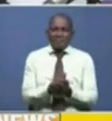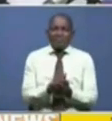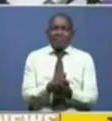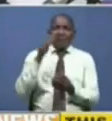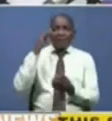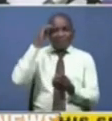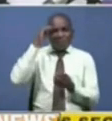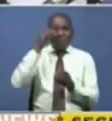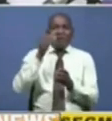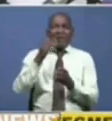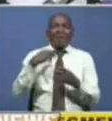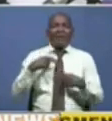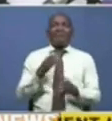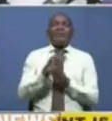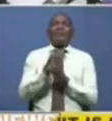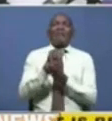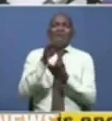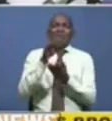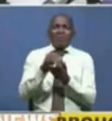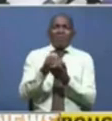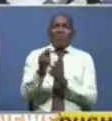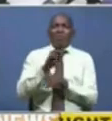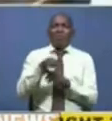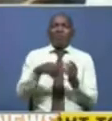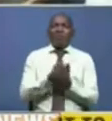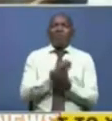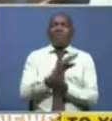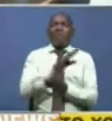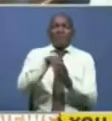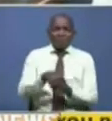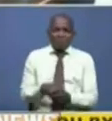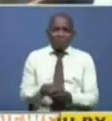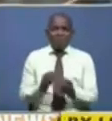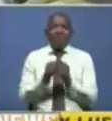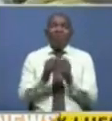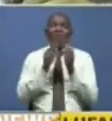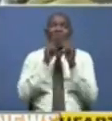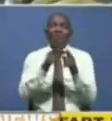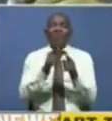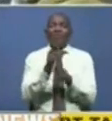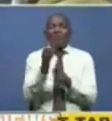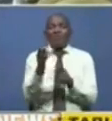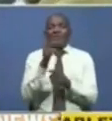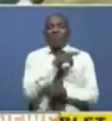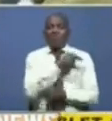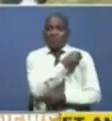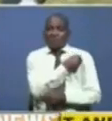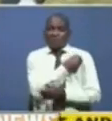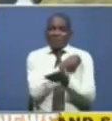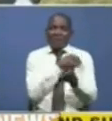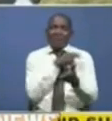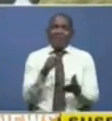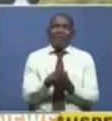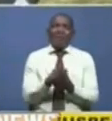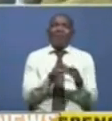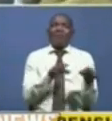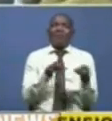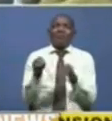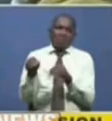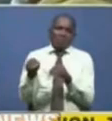delivery to the doorstep of the average Ghanaian. In response to some views that the hospital should be